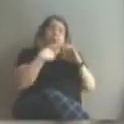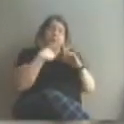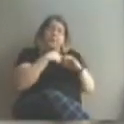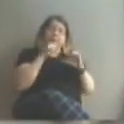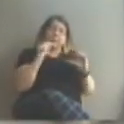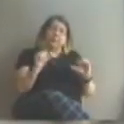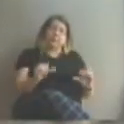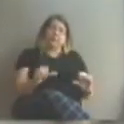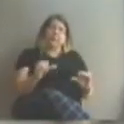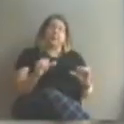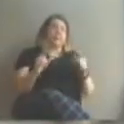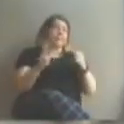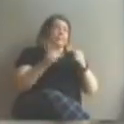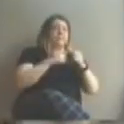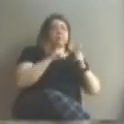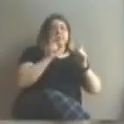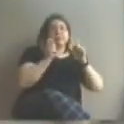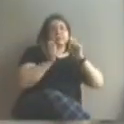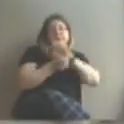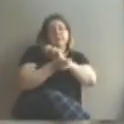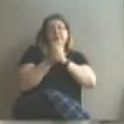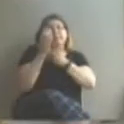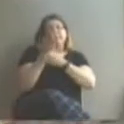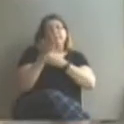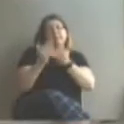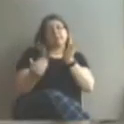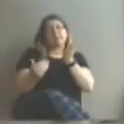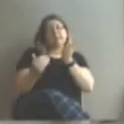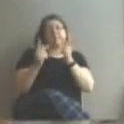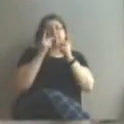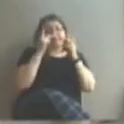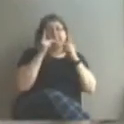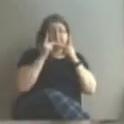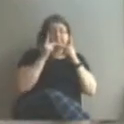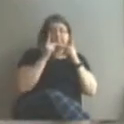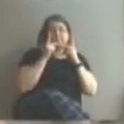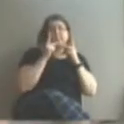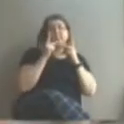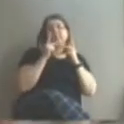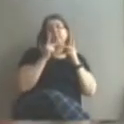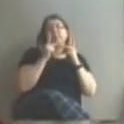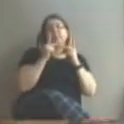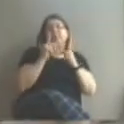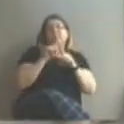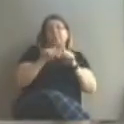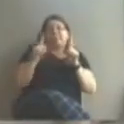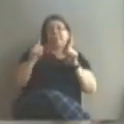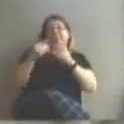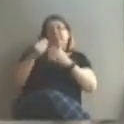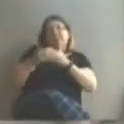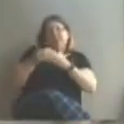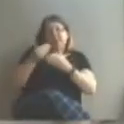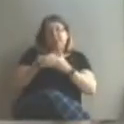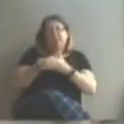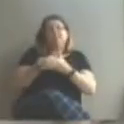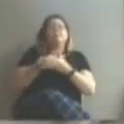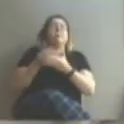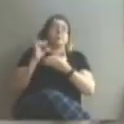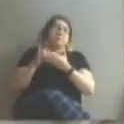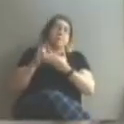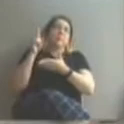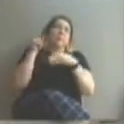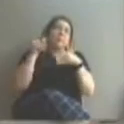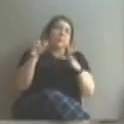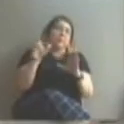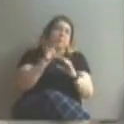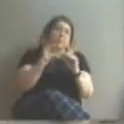could first shift some positions to different funds, and so that was one way that